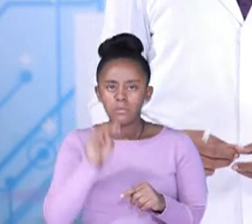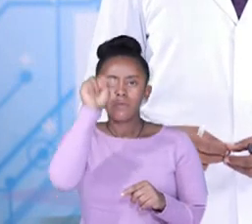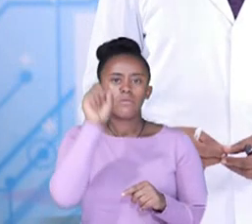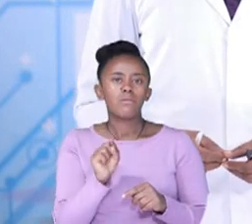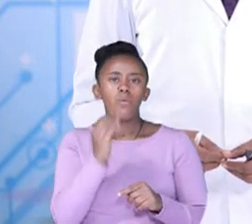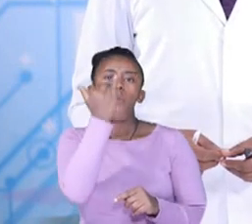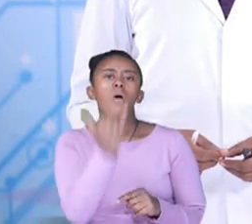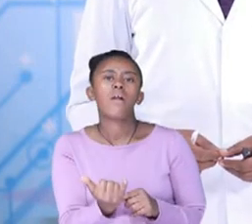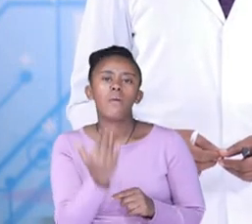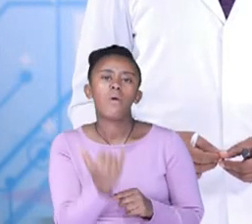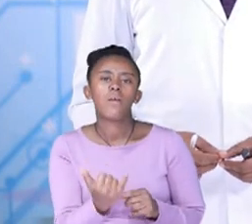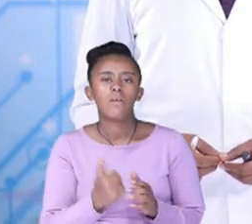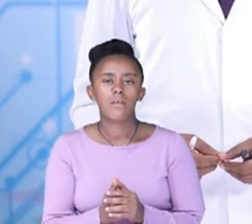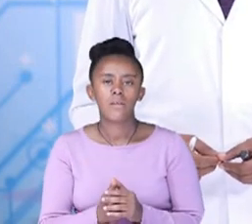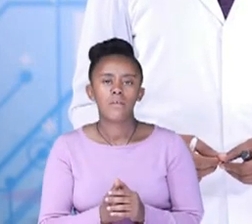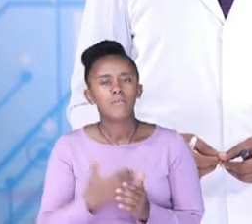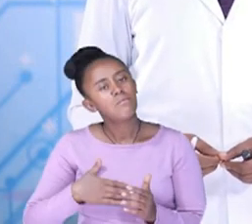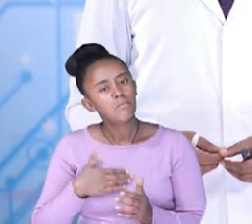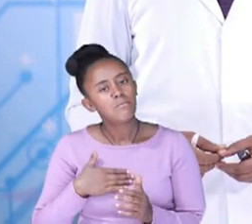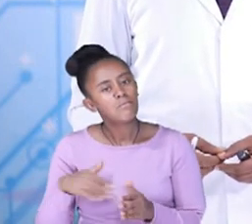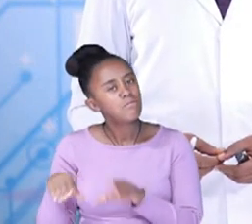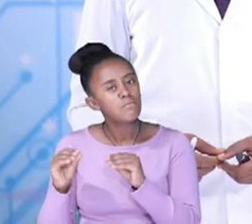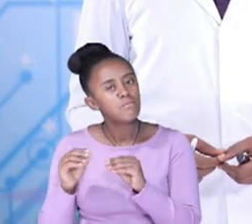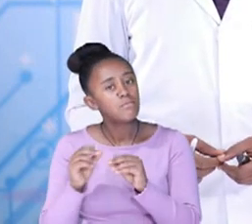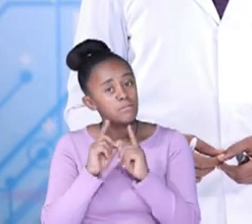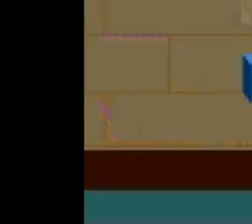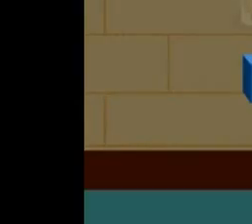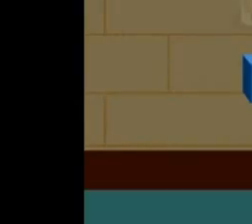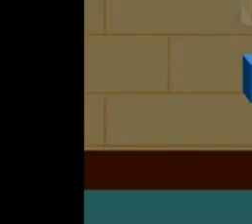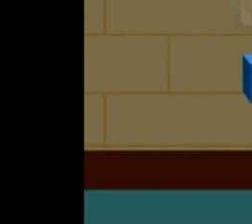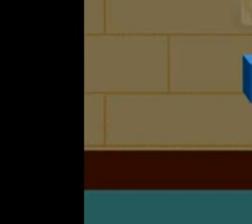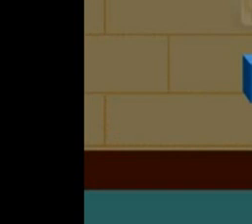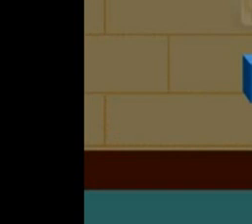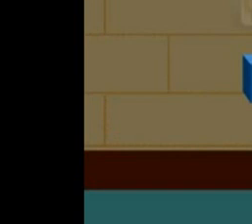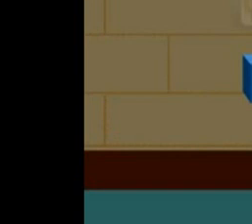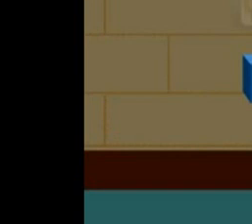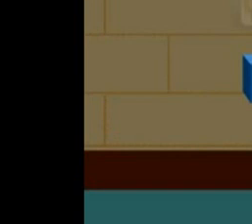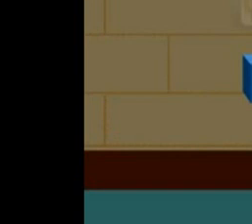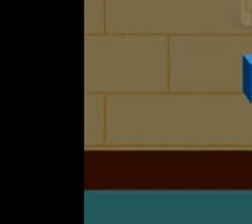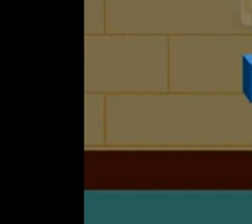such a property? Please, students, try to answer this.